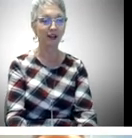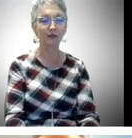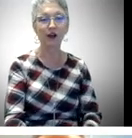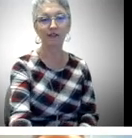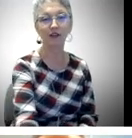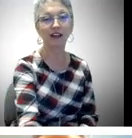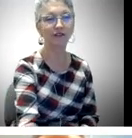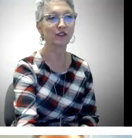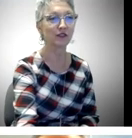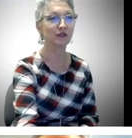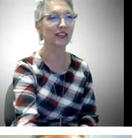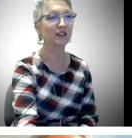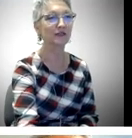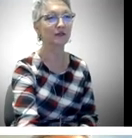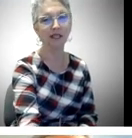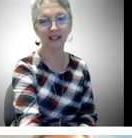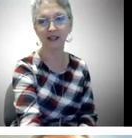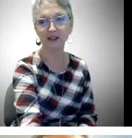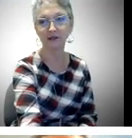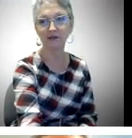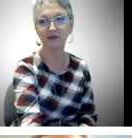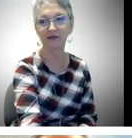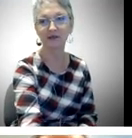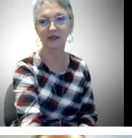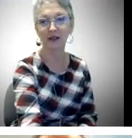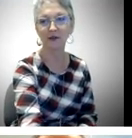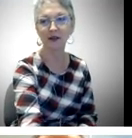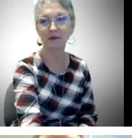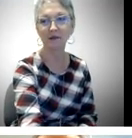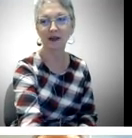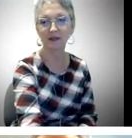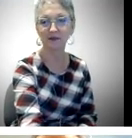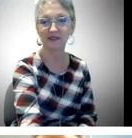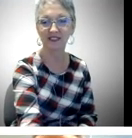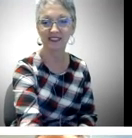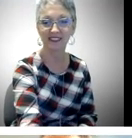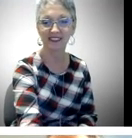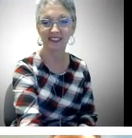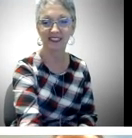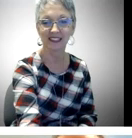And I hope you all have a great afternoon. Thank you for being here. Thank you. Appreciate it. Bye-bye. Bye-bye.